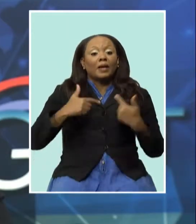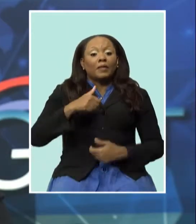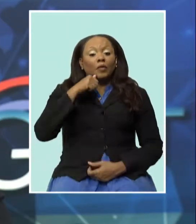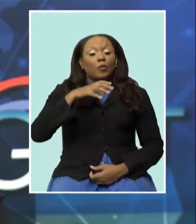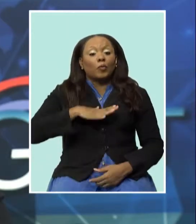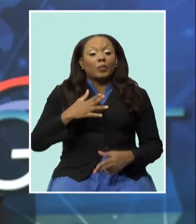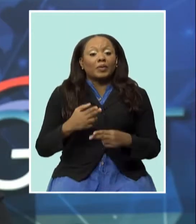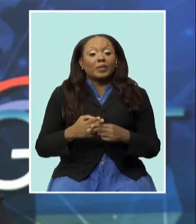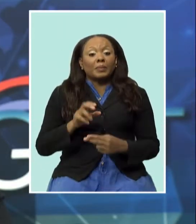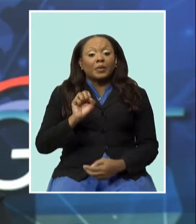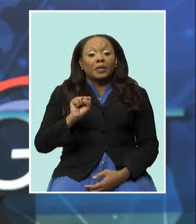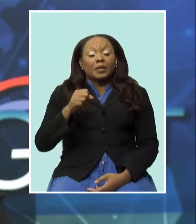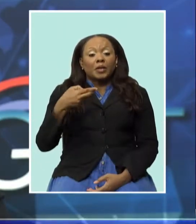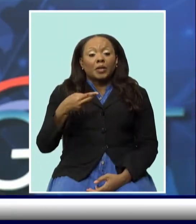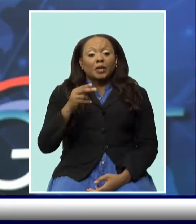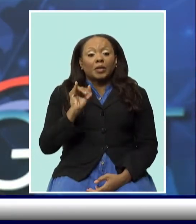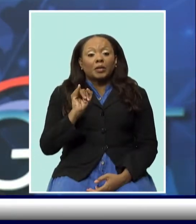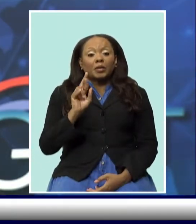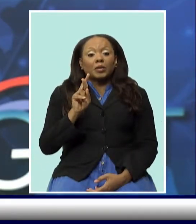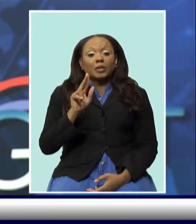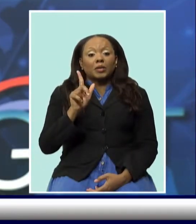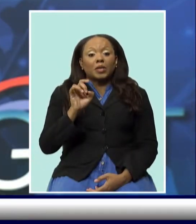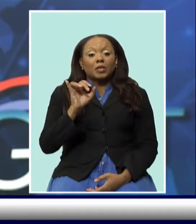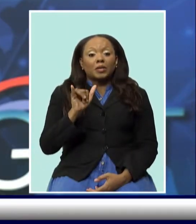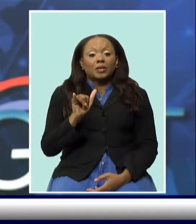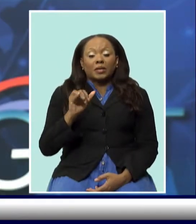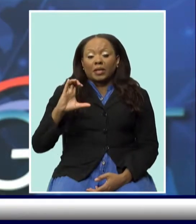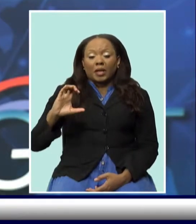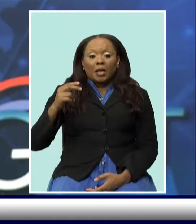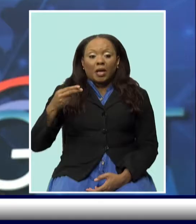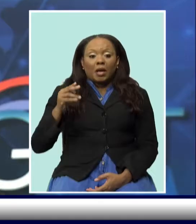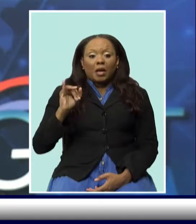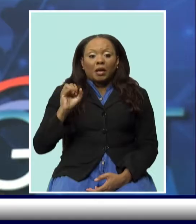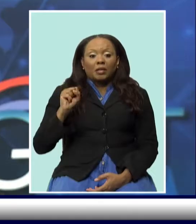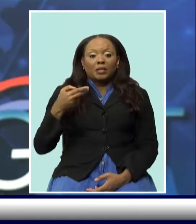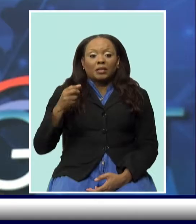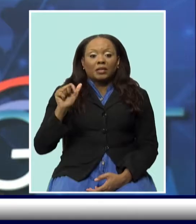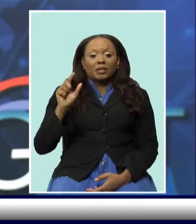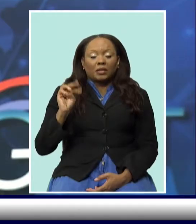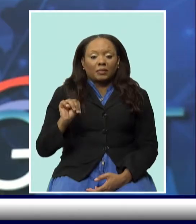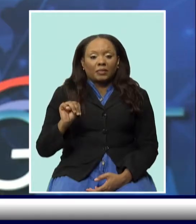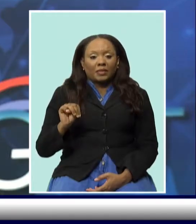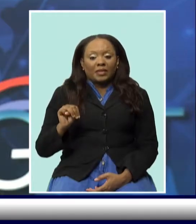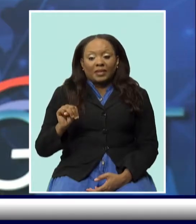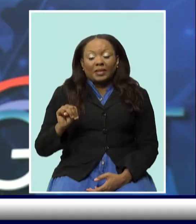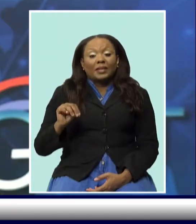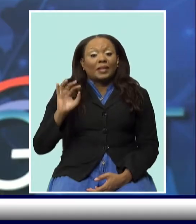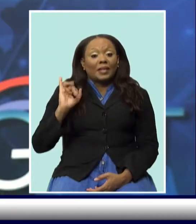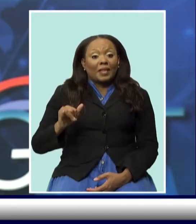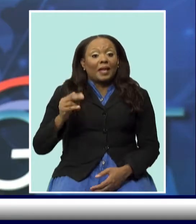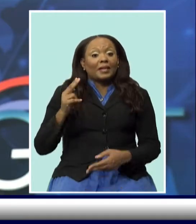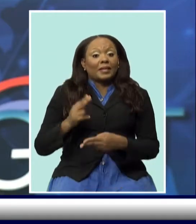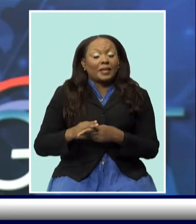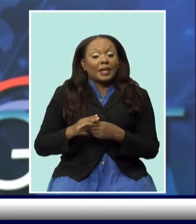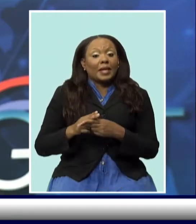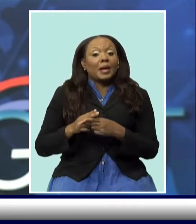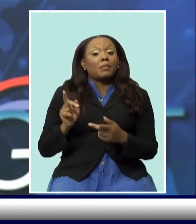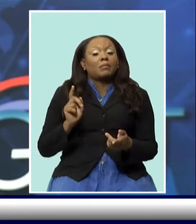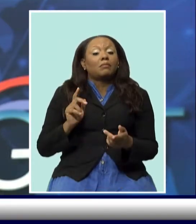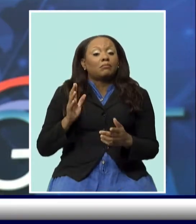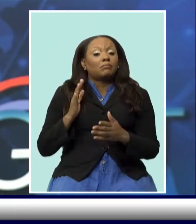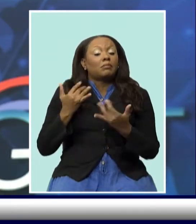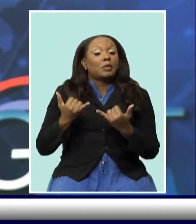contribution of activist Shirley Chisholm to the Vauxhall School and Barbados. Wendy Burke tells us the school was renamed after her today.